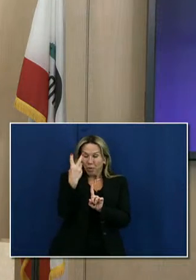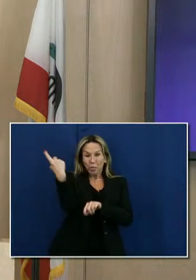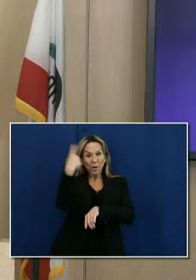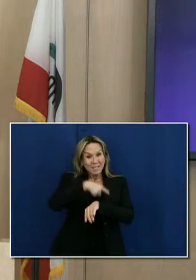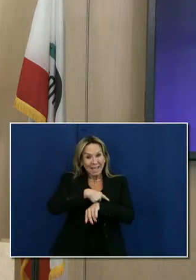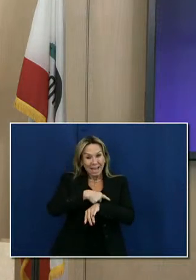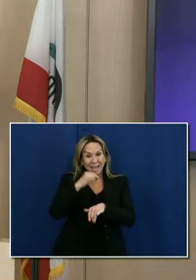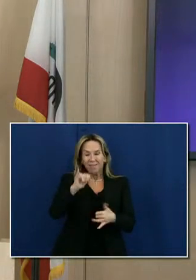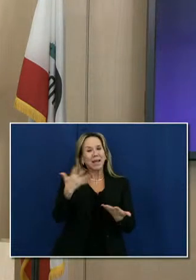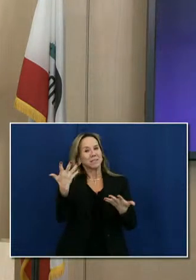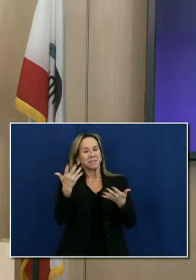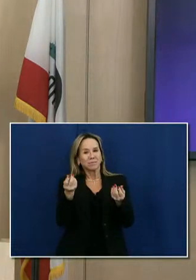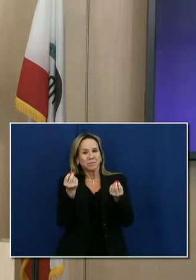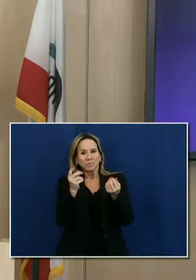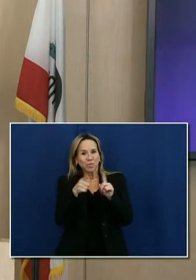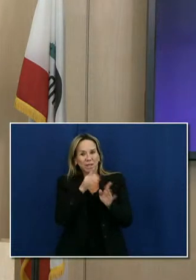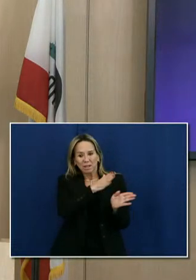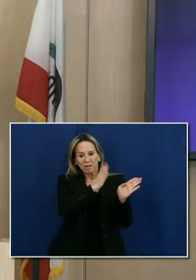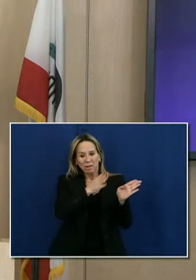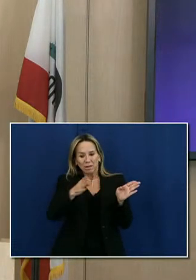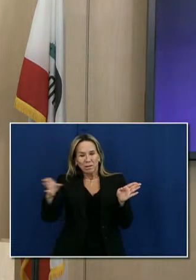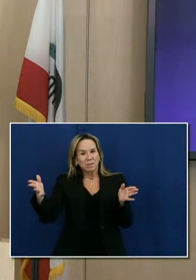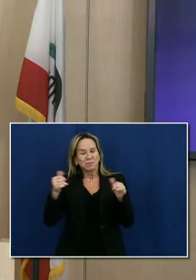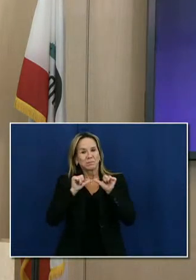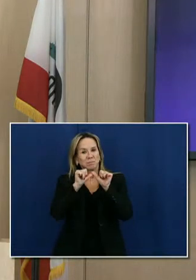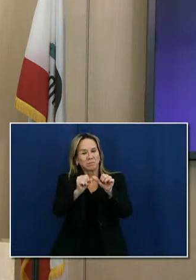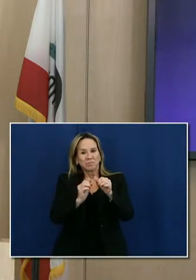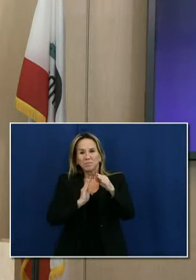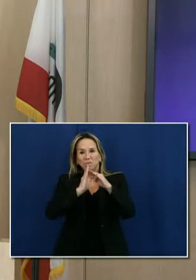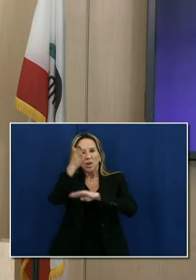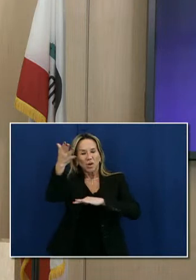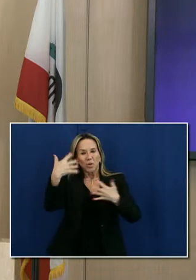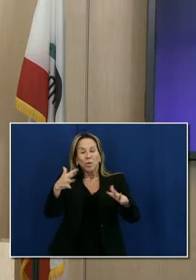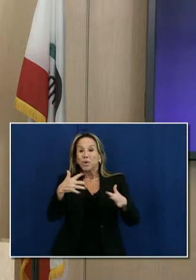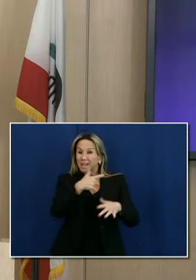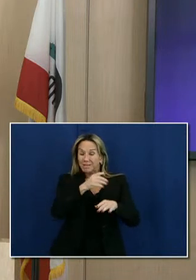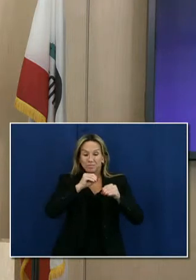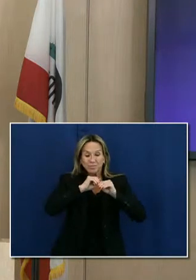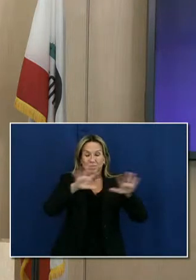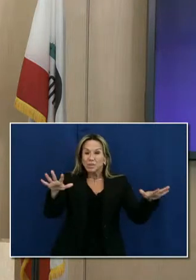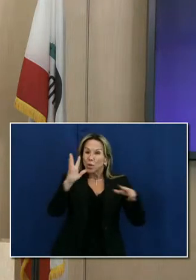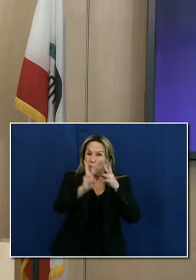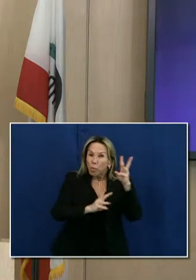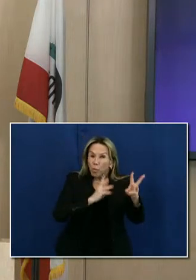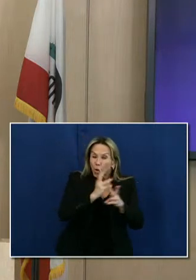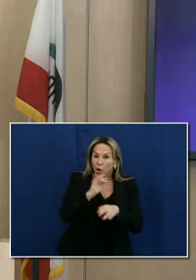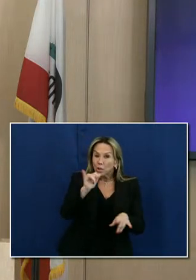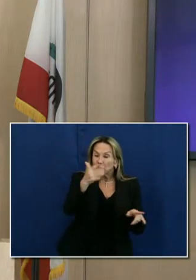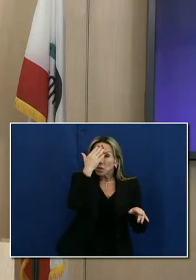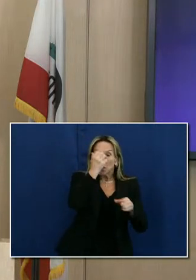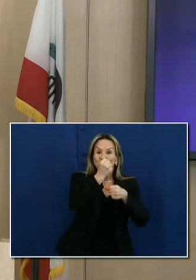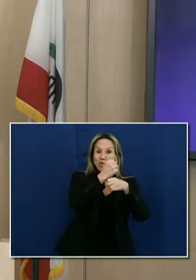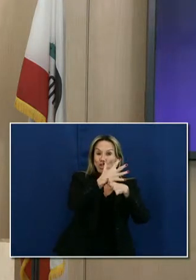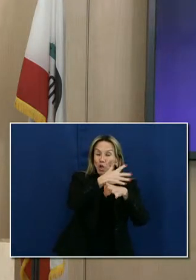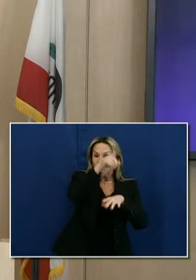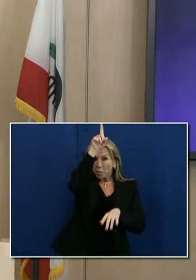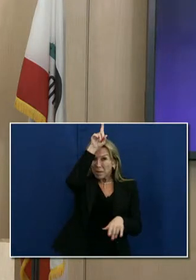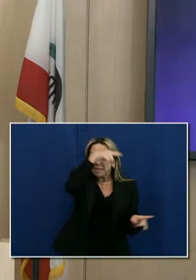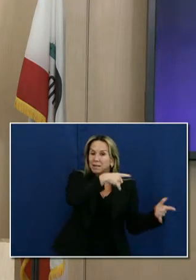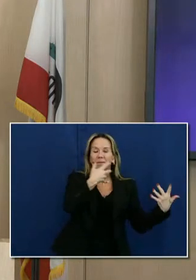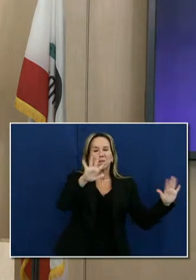case rate has been more than 4,000 cases, and this is impacting the entire world. In Germany today, they announced a month-long shutdown of